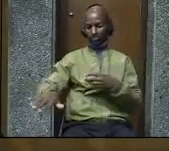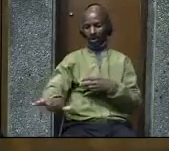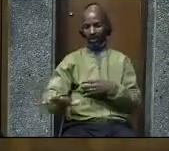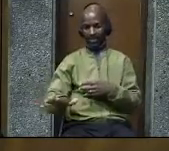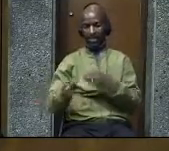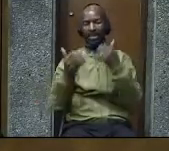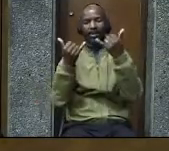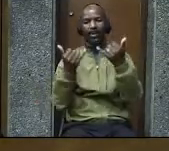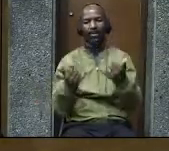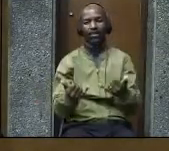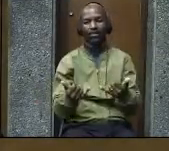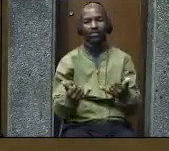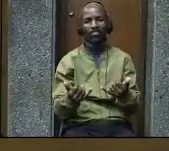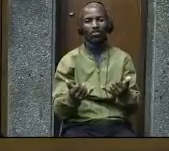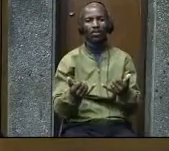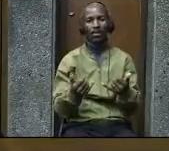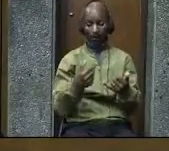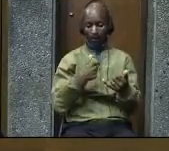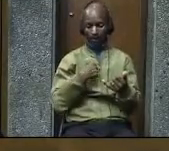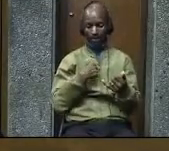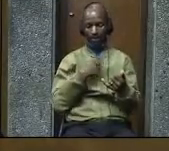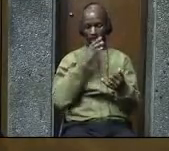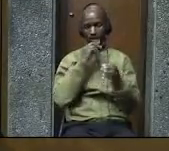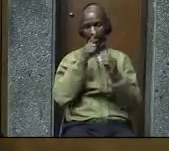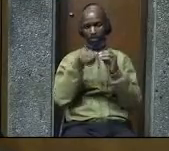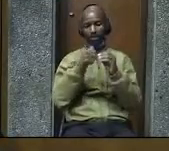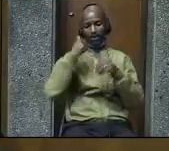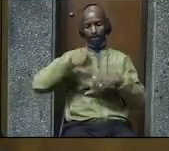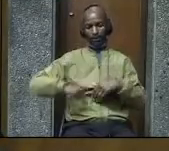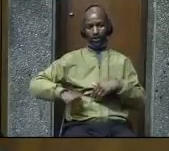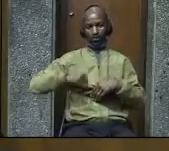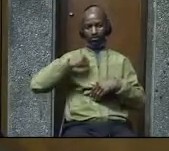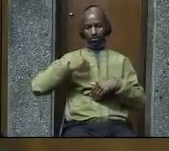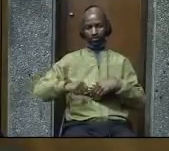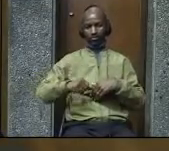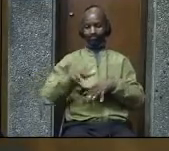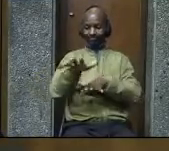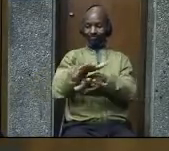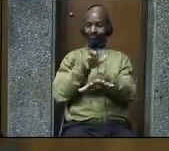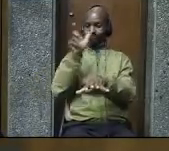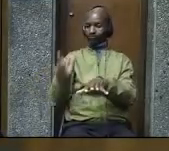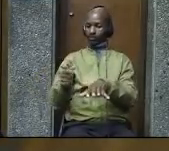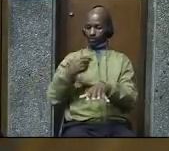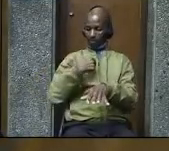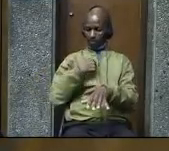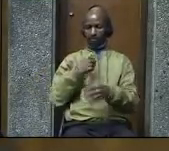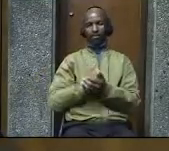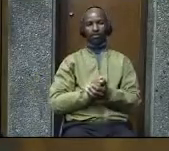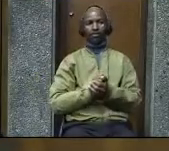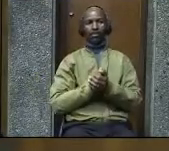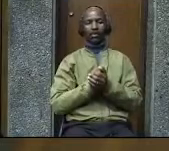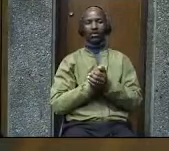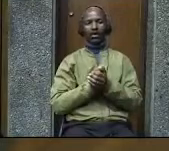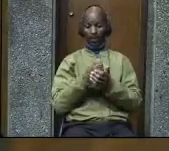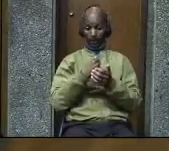Now, kene ke le lebakeng la masipala. As a farmer,